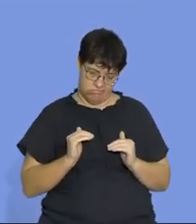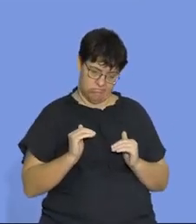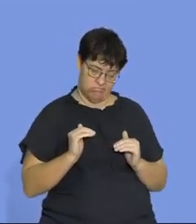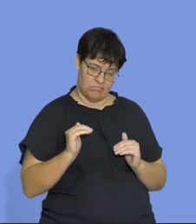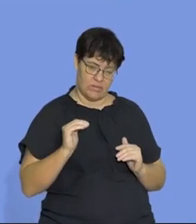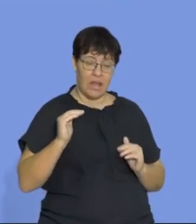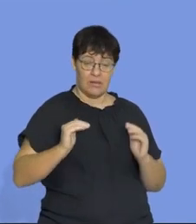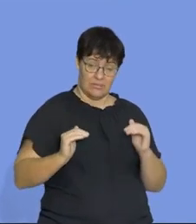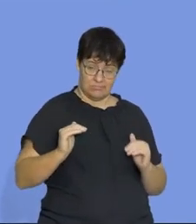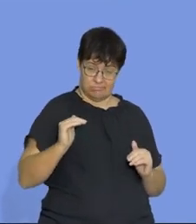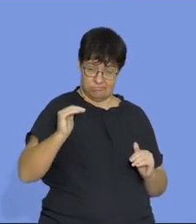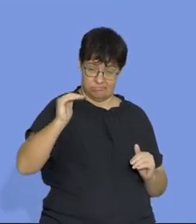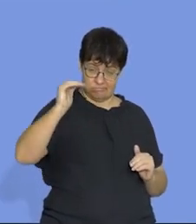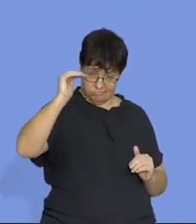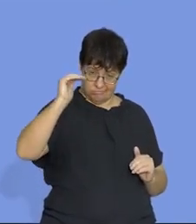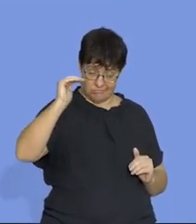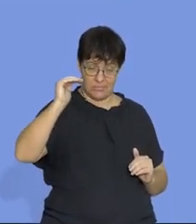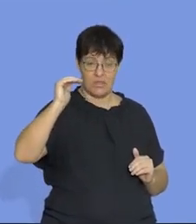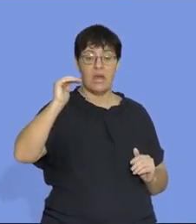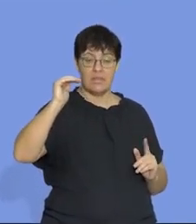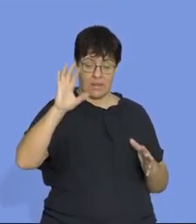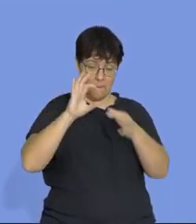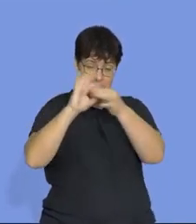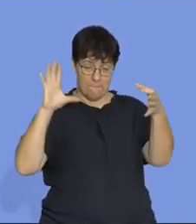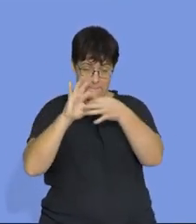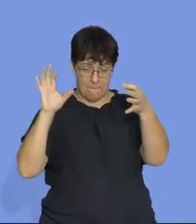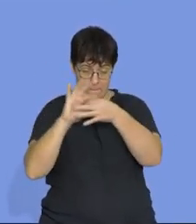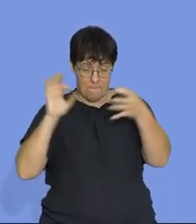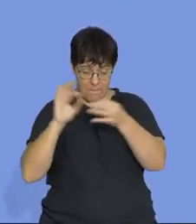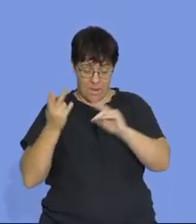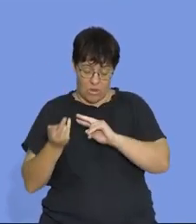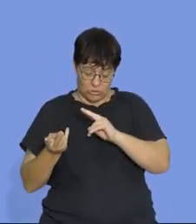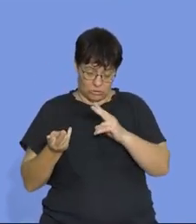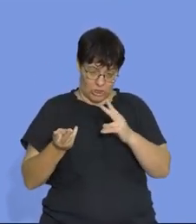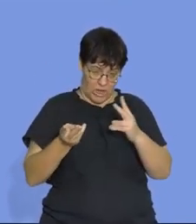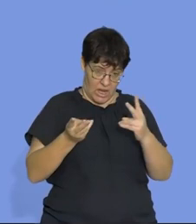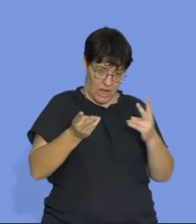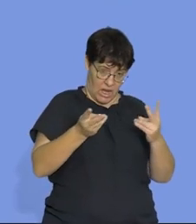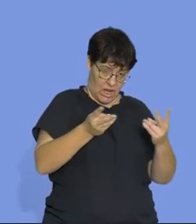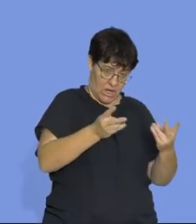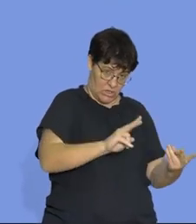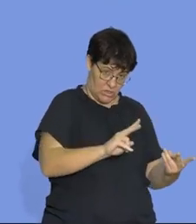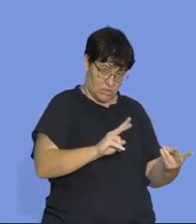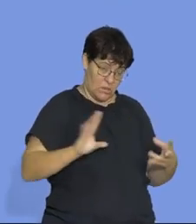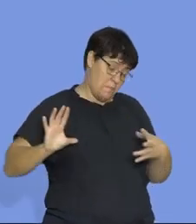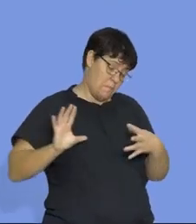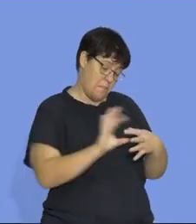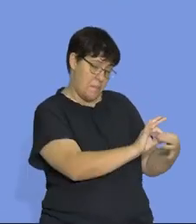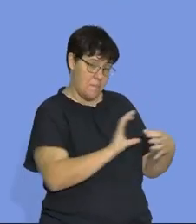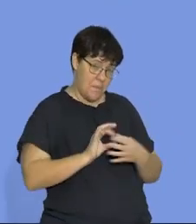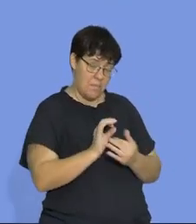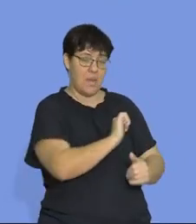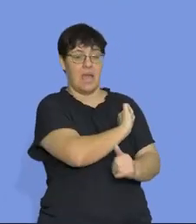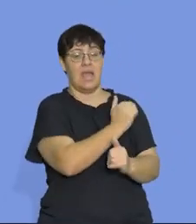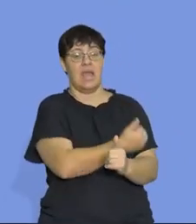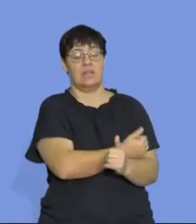as a result, results in the new bonds being formed. And while we form new bonds, energy is released, okay? So the release